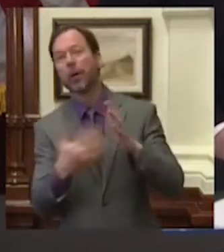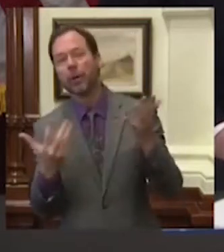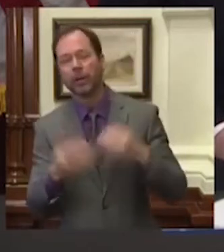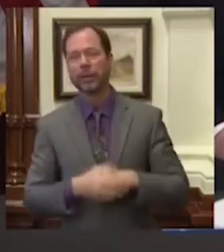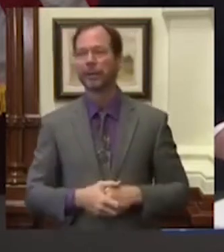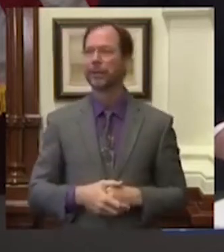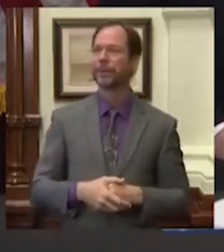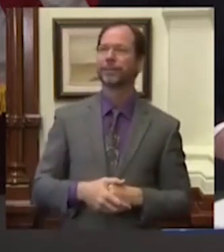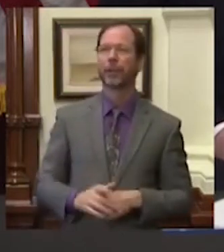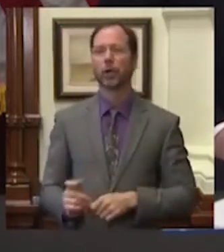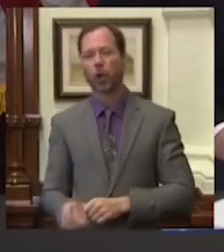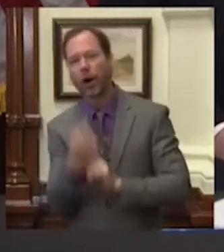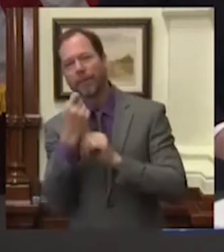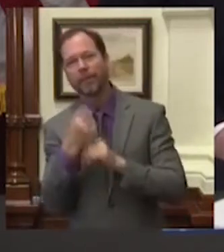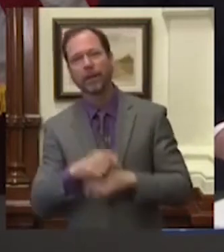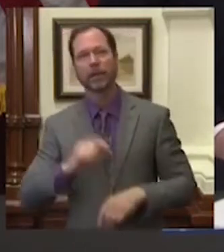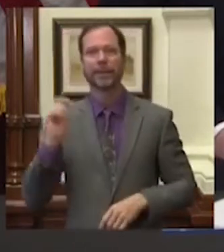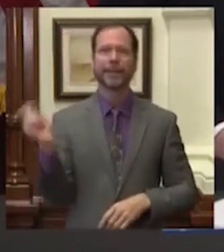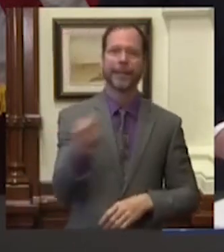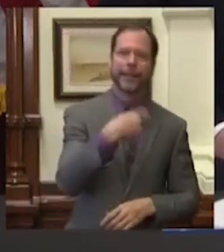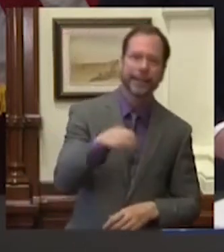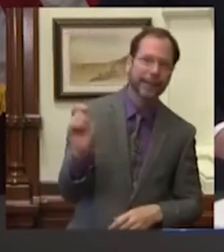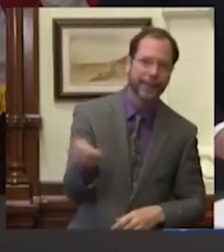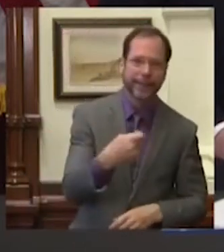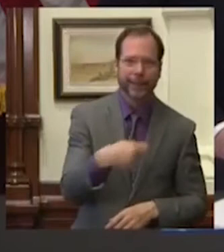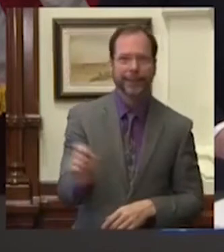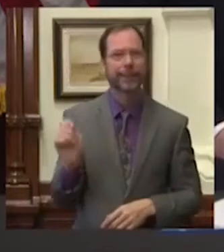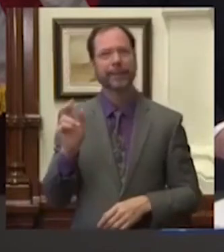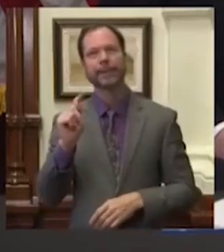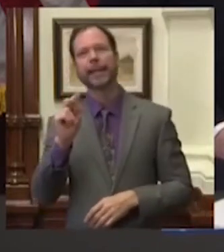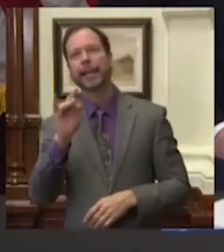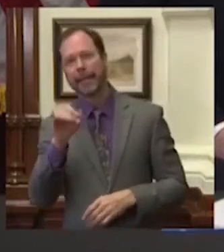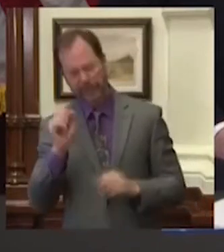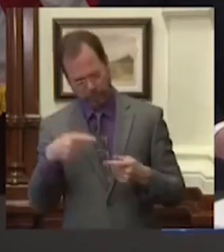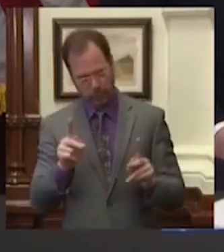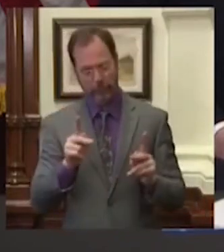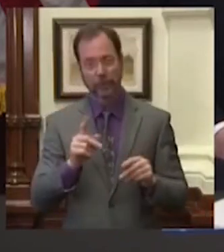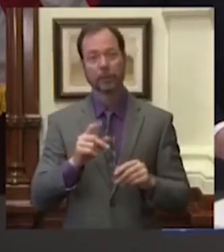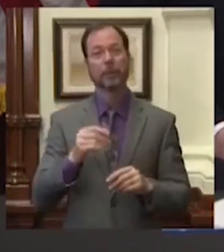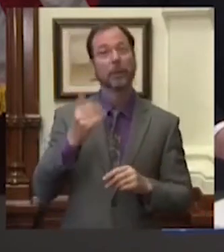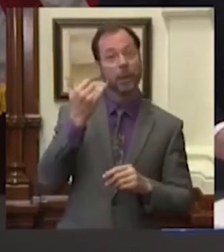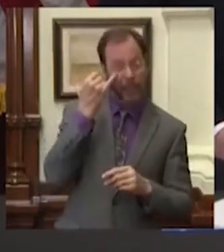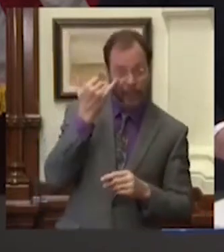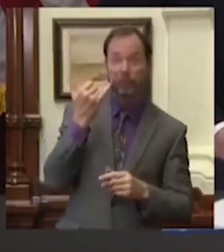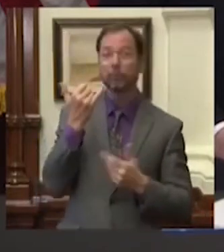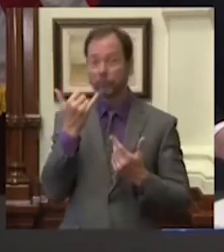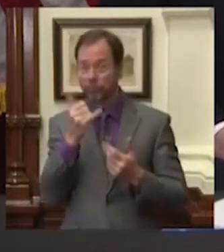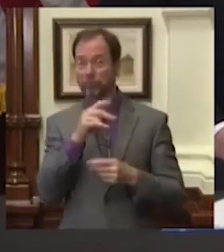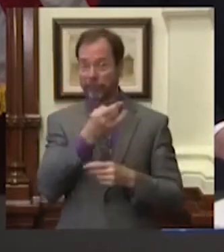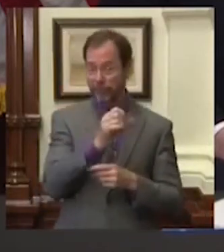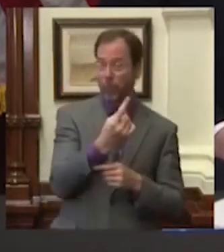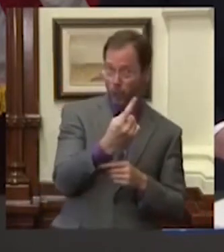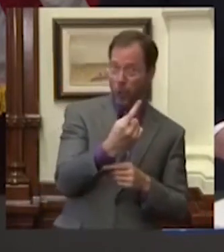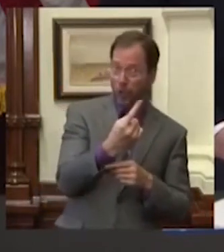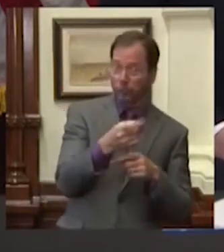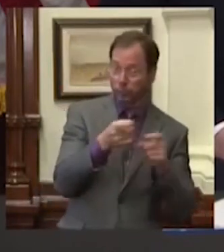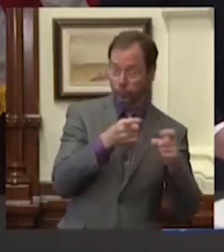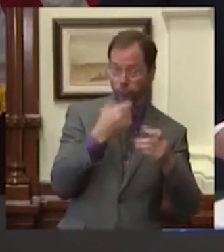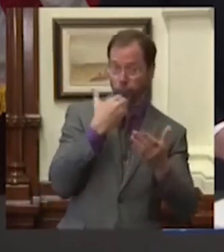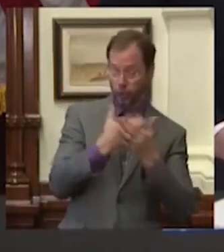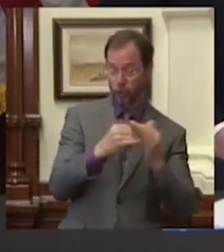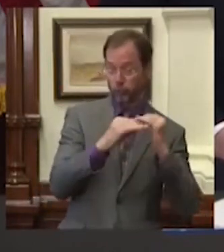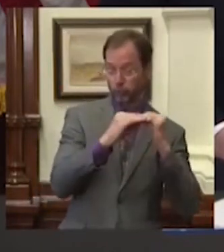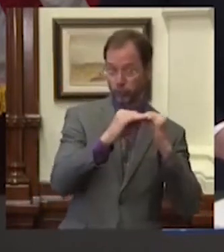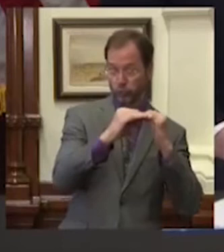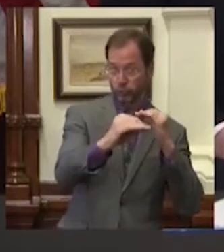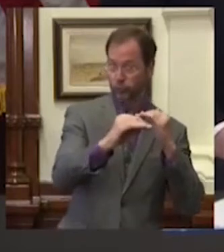would be things like golf and tennis. If COVID-19 can be contained in phase one, the goal would